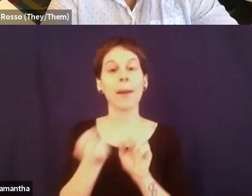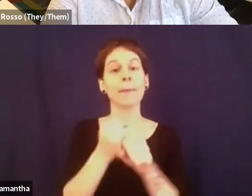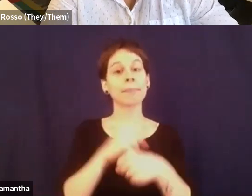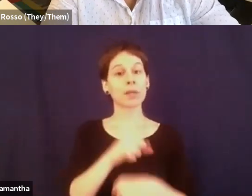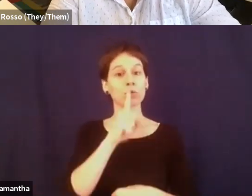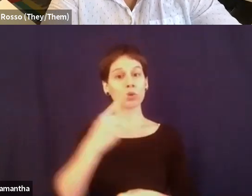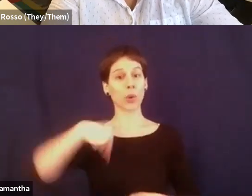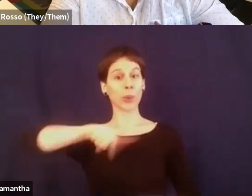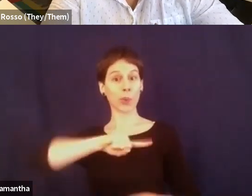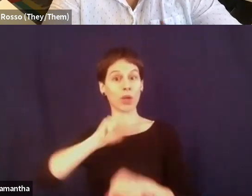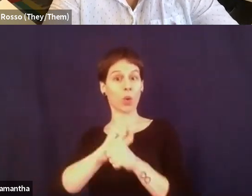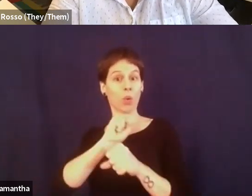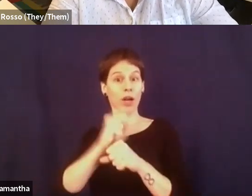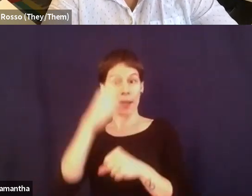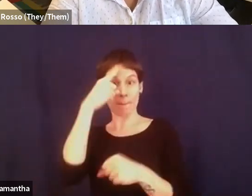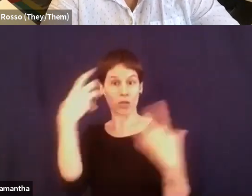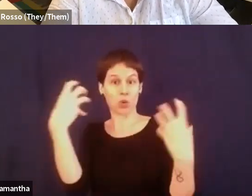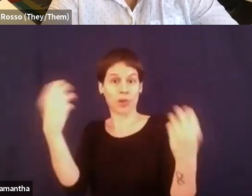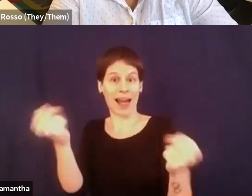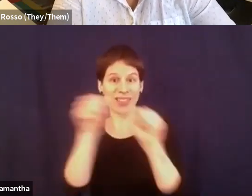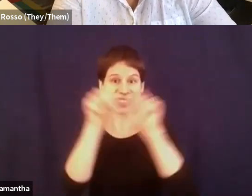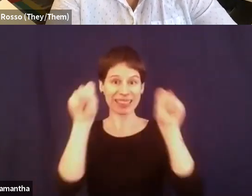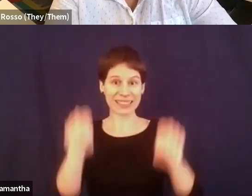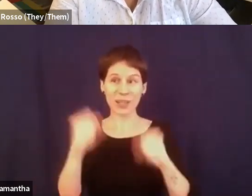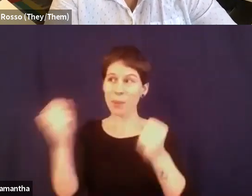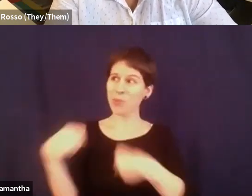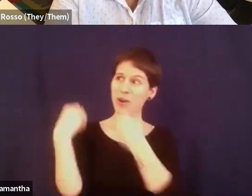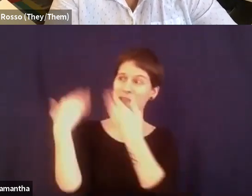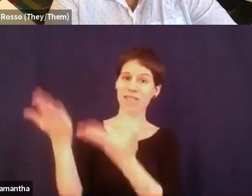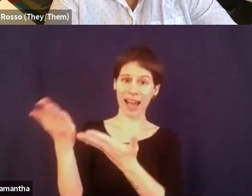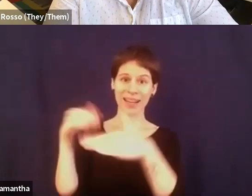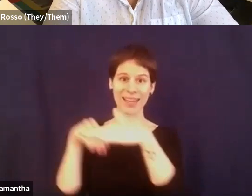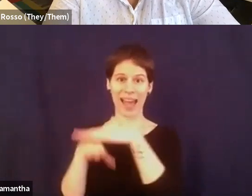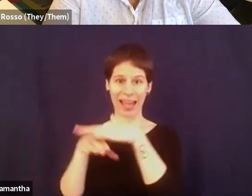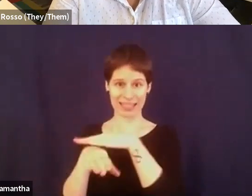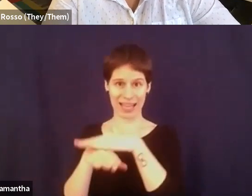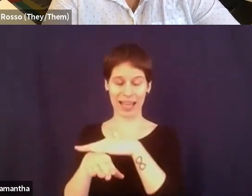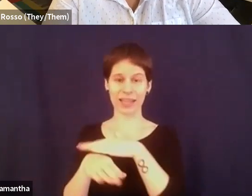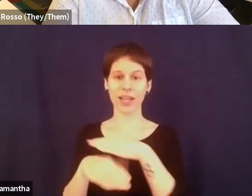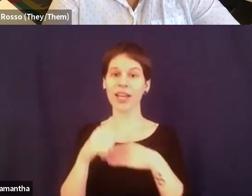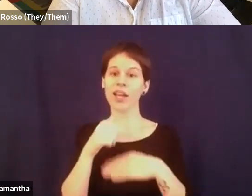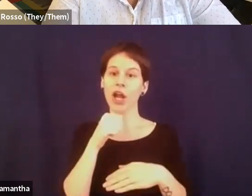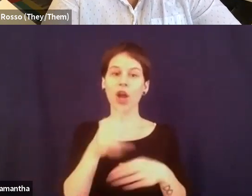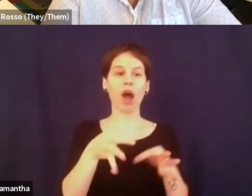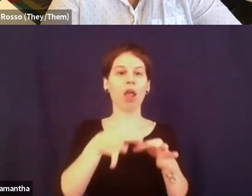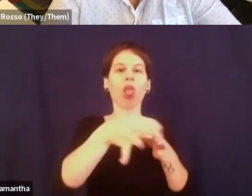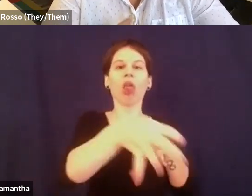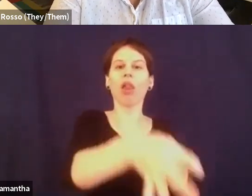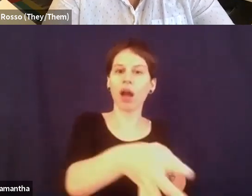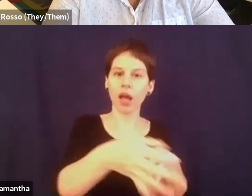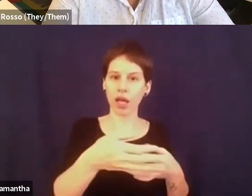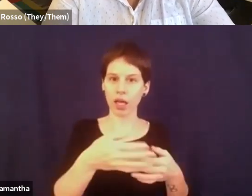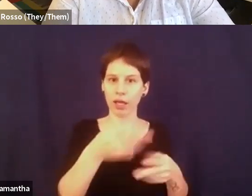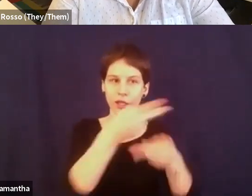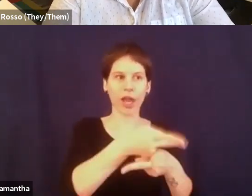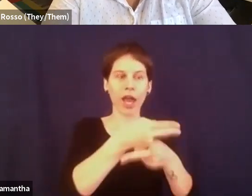health systems and providing access to affirming care and not gatekeeping those services and not delaying care or telling youth that they have to